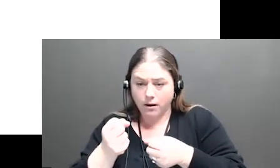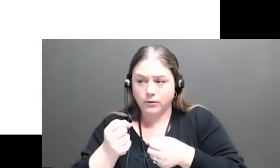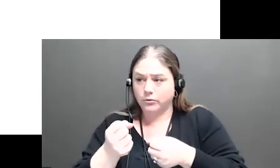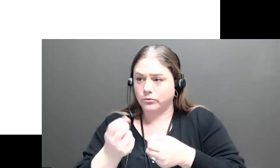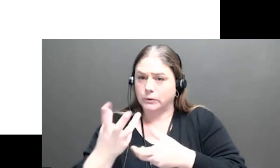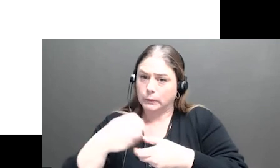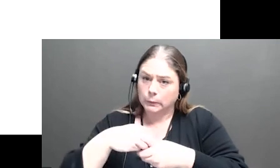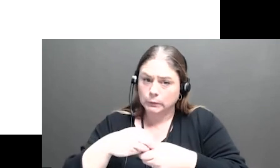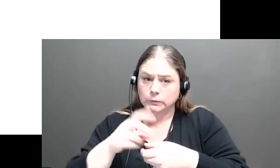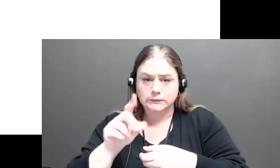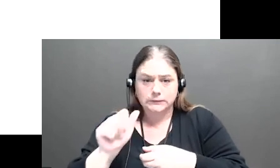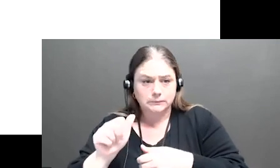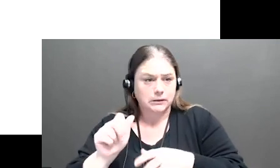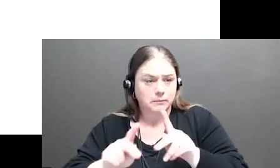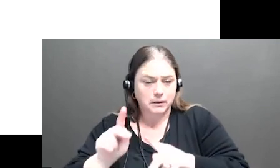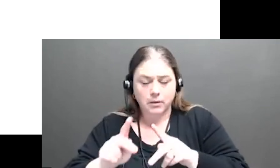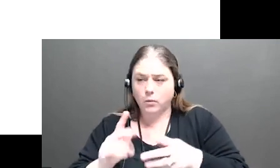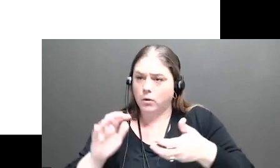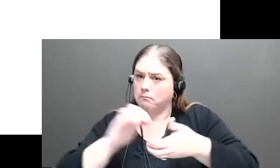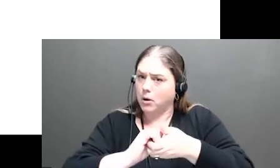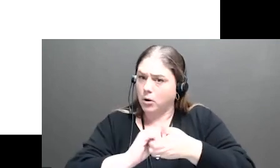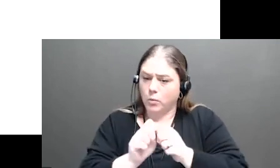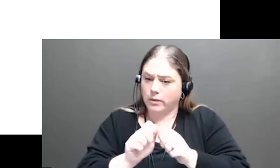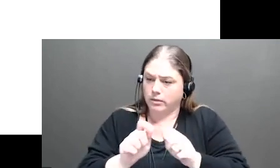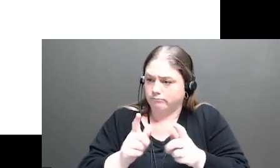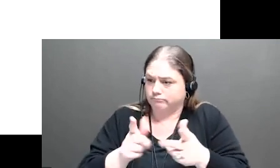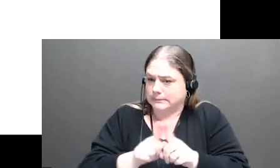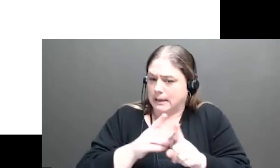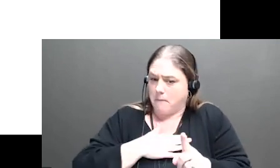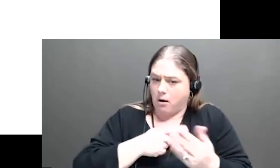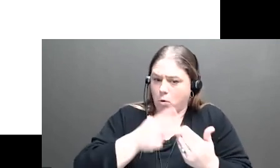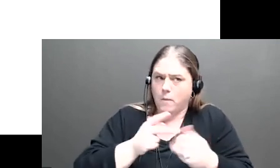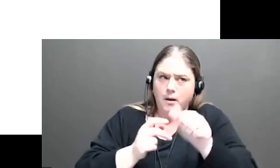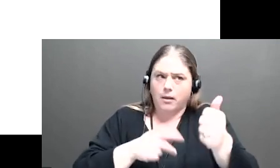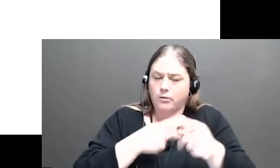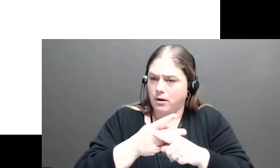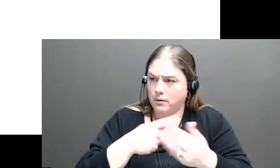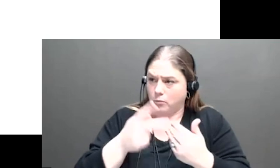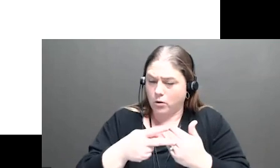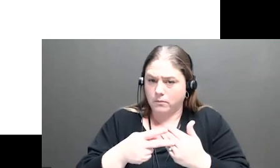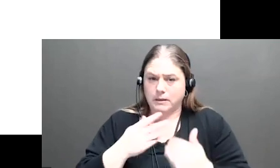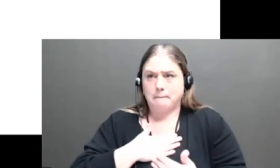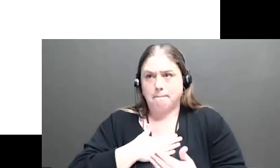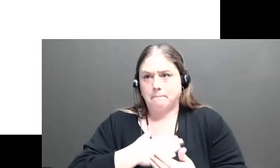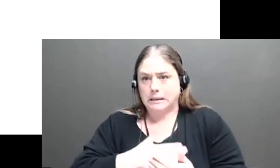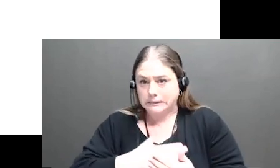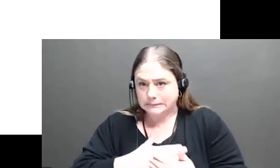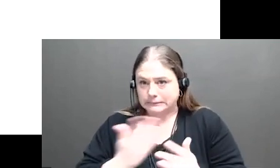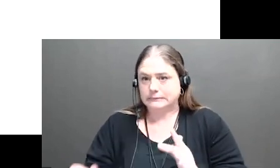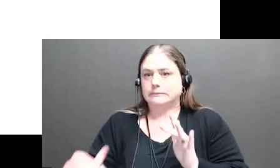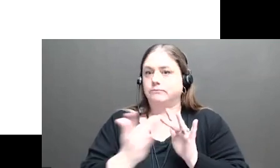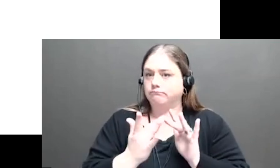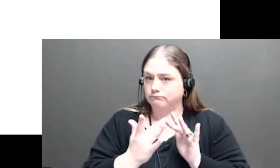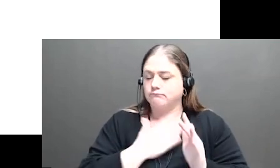to partner with programs like the Youth the Future program and so many others, please feel free, and we welcome you. Please reach out to us